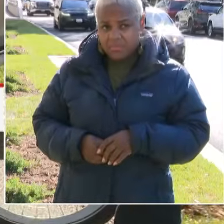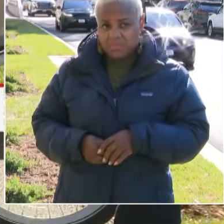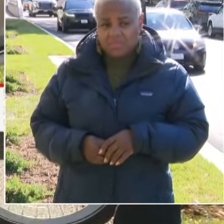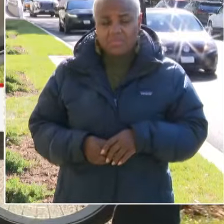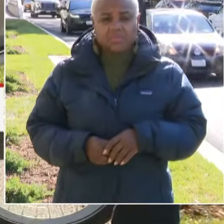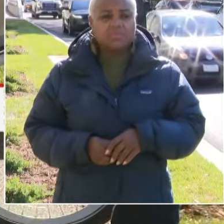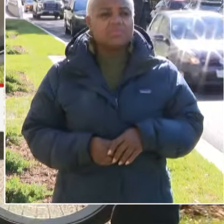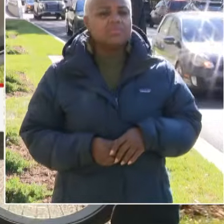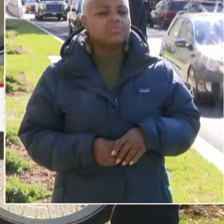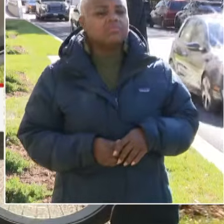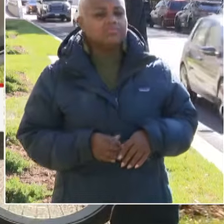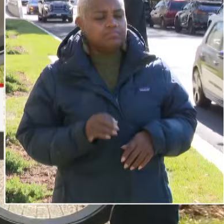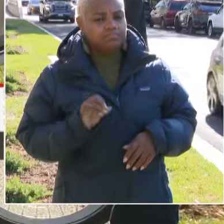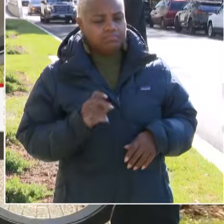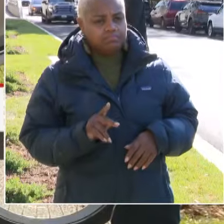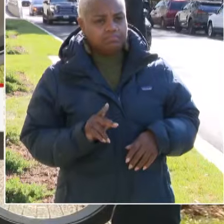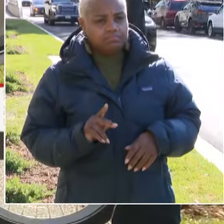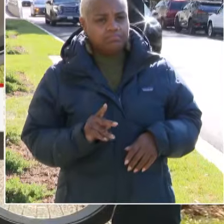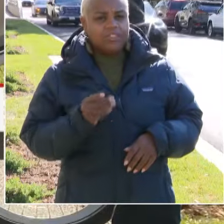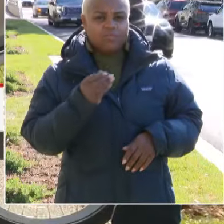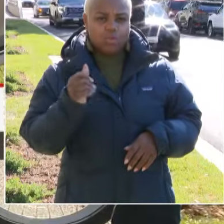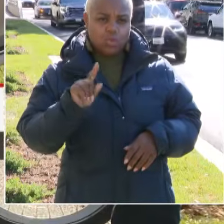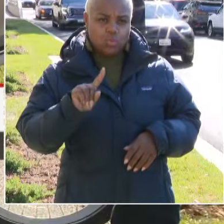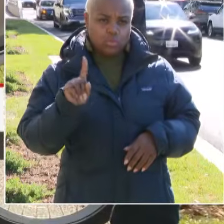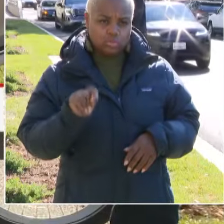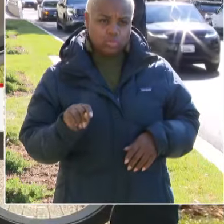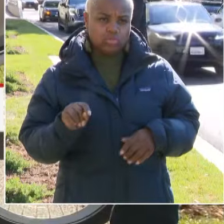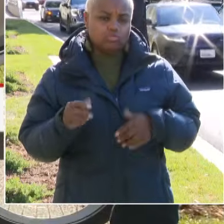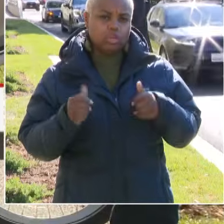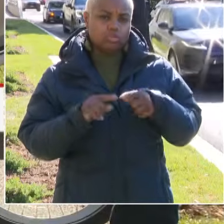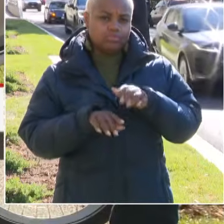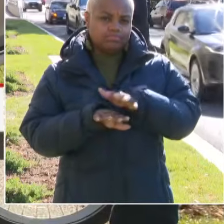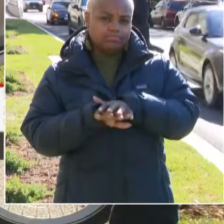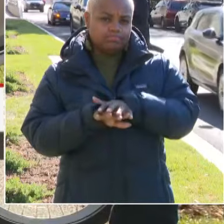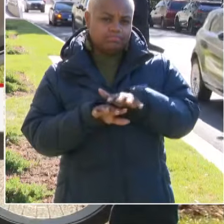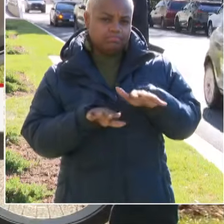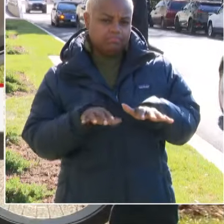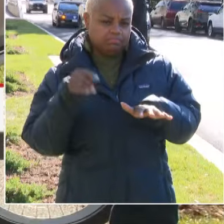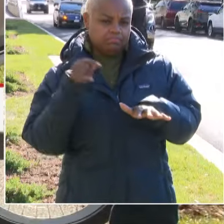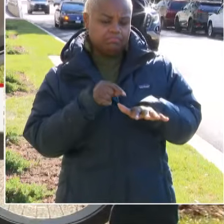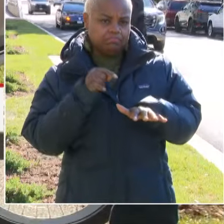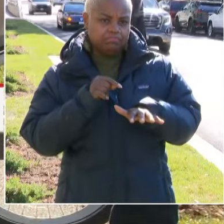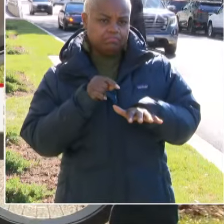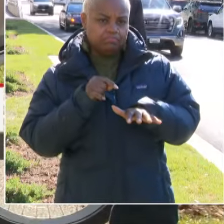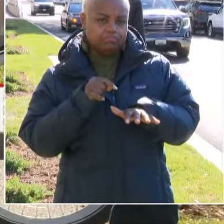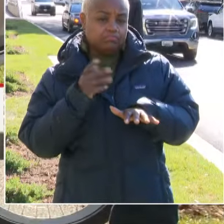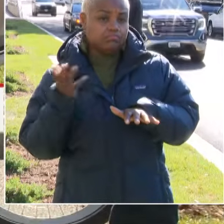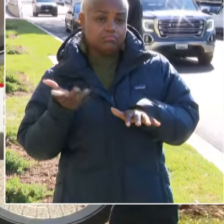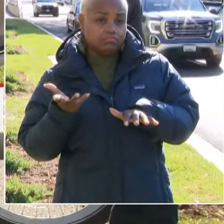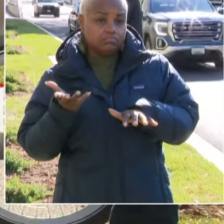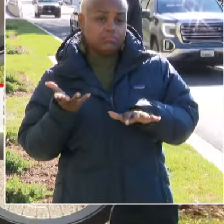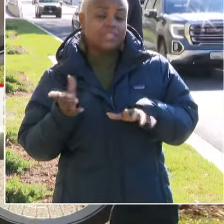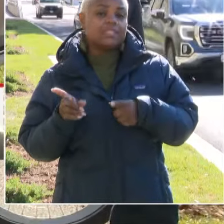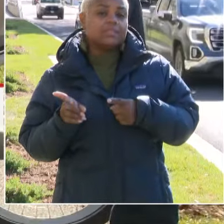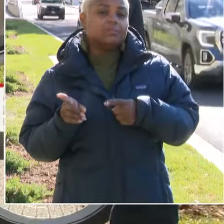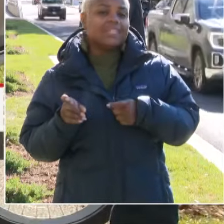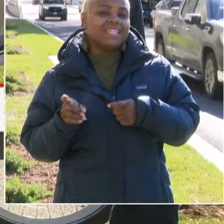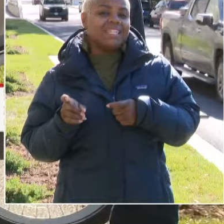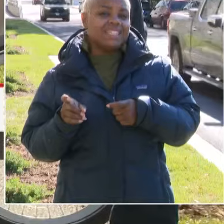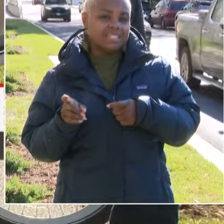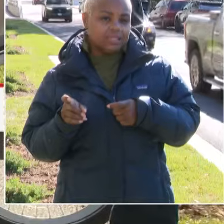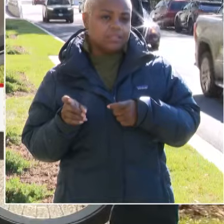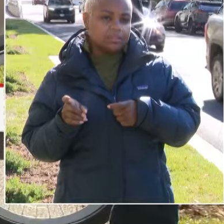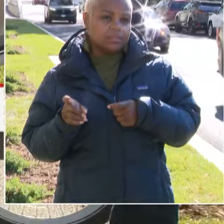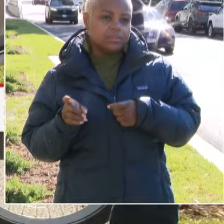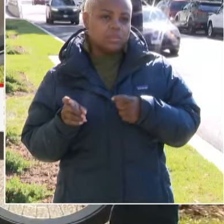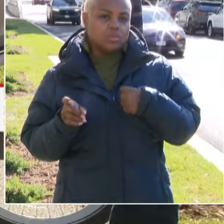So there's a couple of questions in there. Vis-a-vis the speeding, we have been in discussion with Lime. We're all